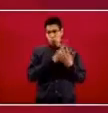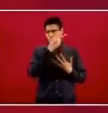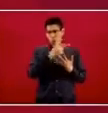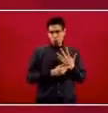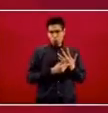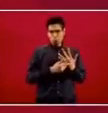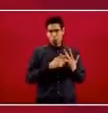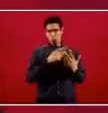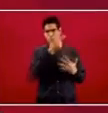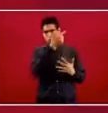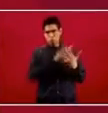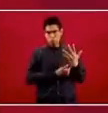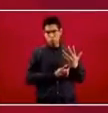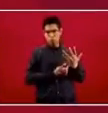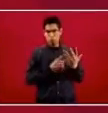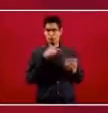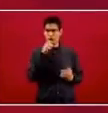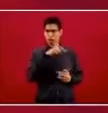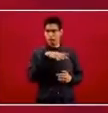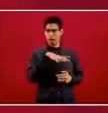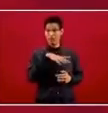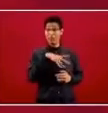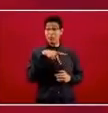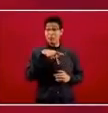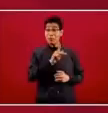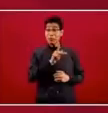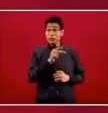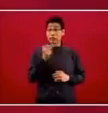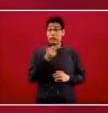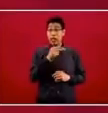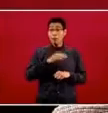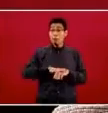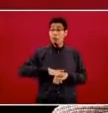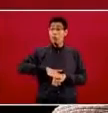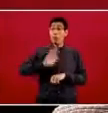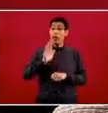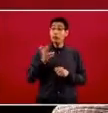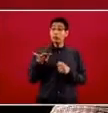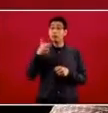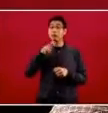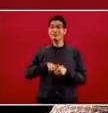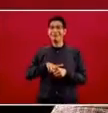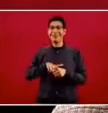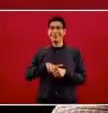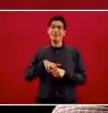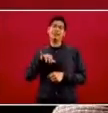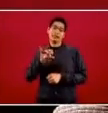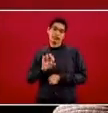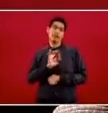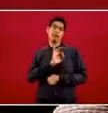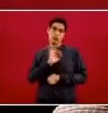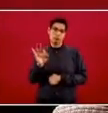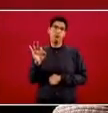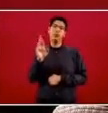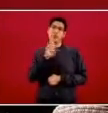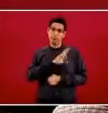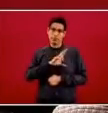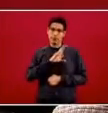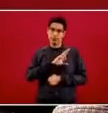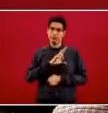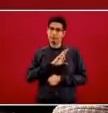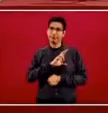not programmed to be used at this time, but that will allow us to expand